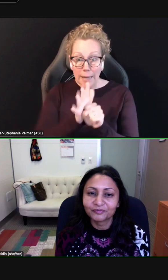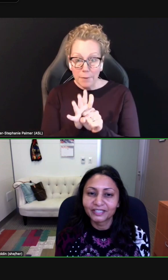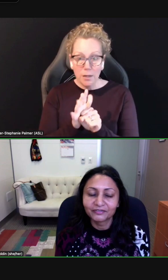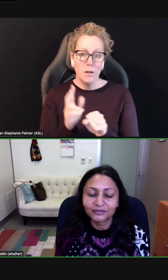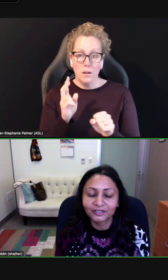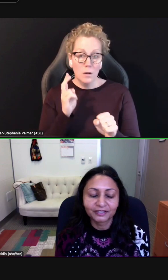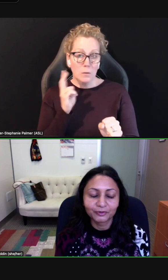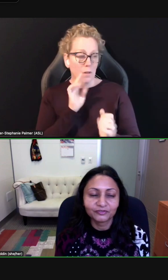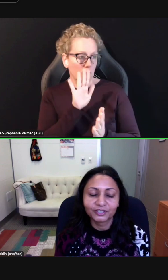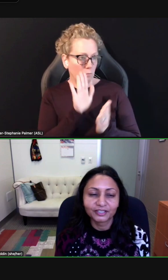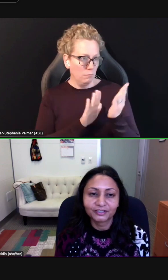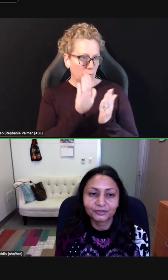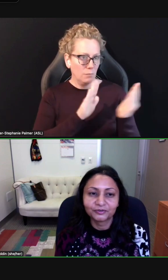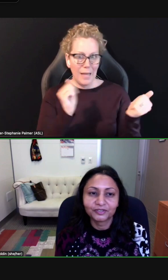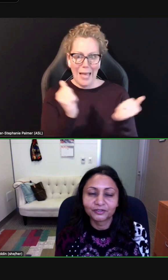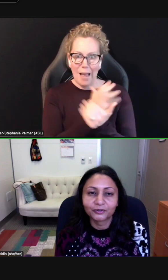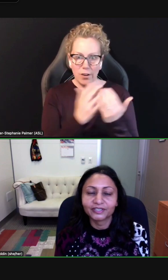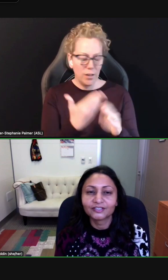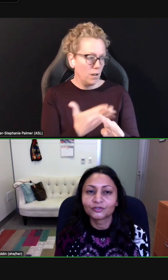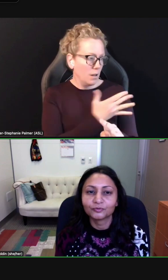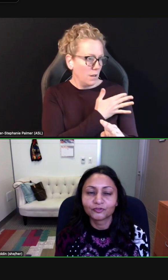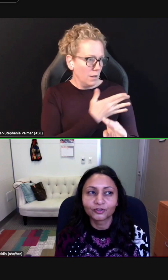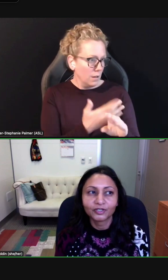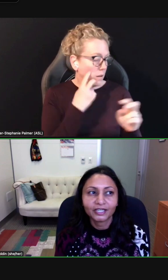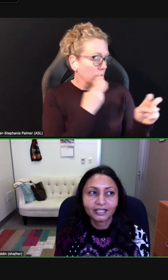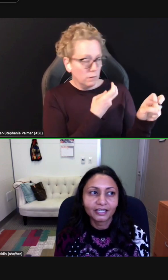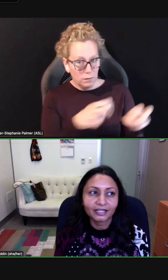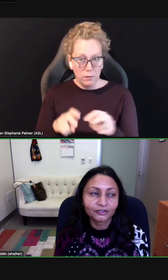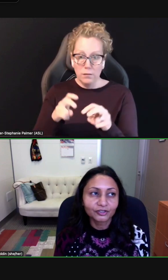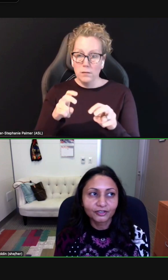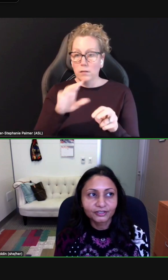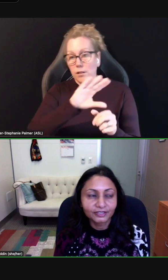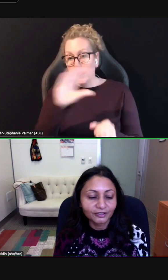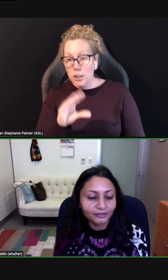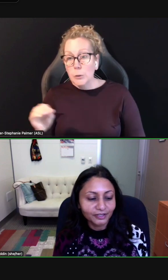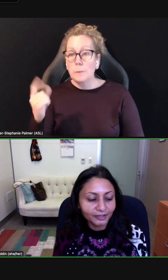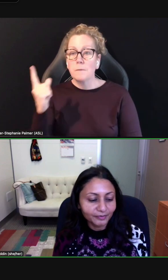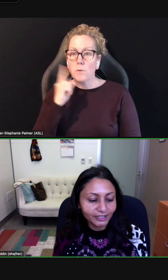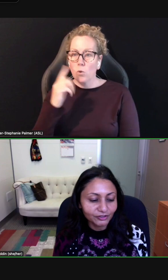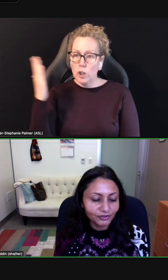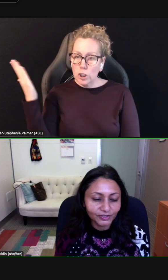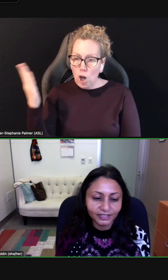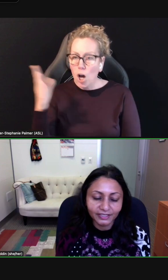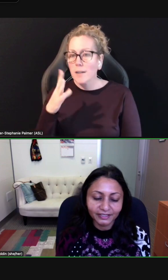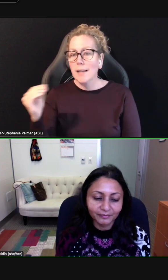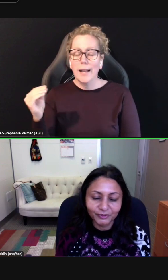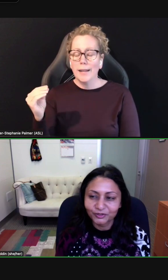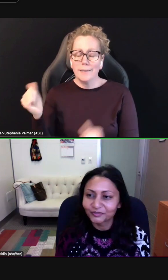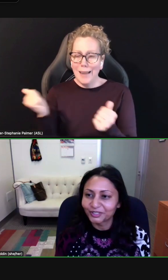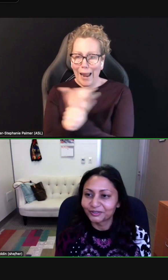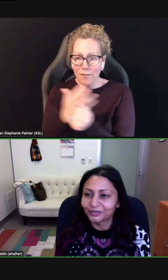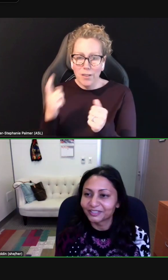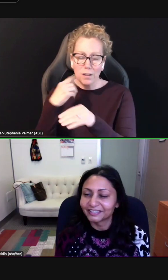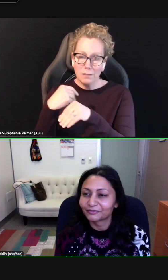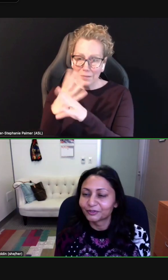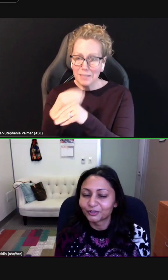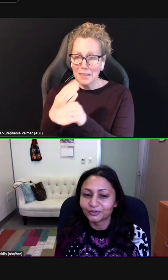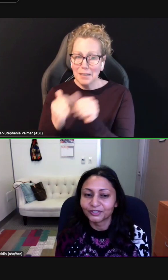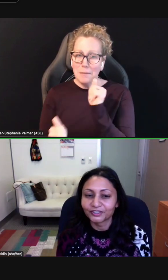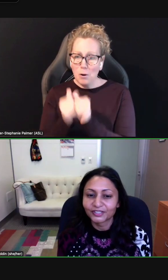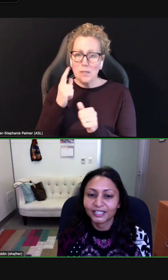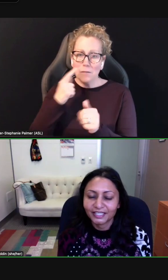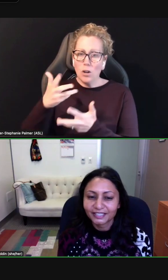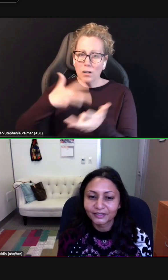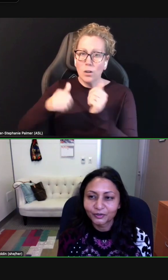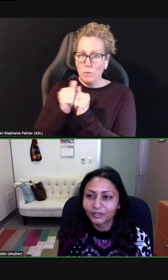switched from everything we've done to going to Zoom for our talks and our lectures and most of our socializing for